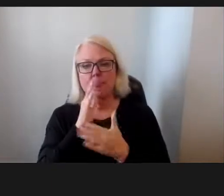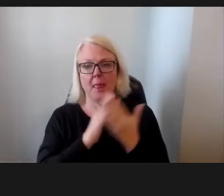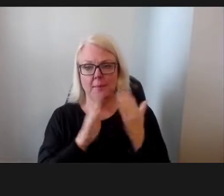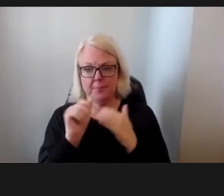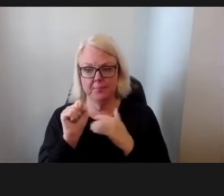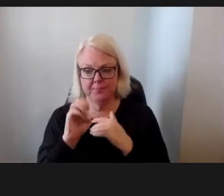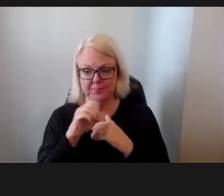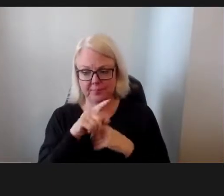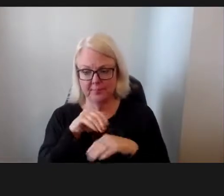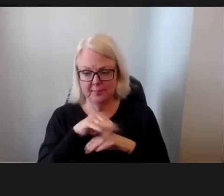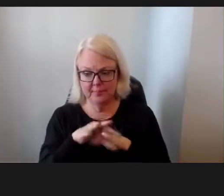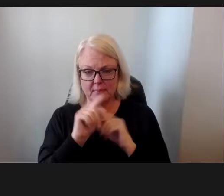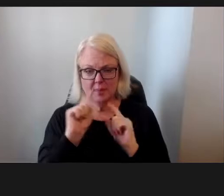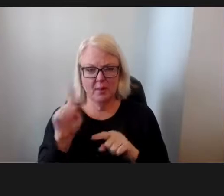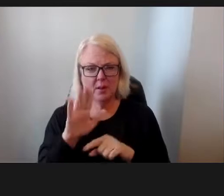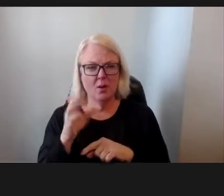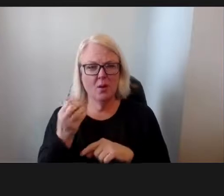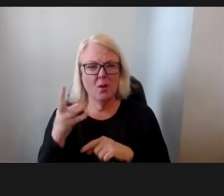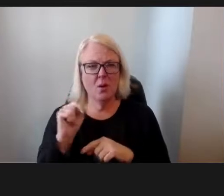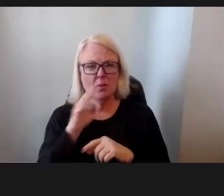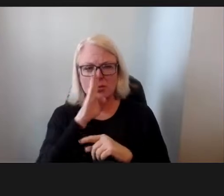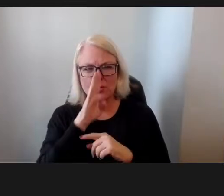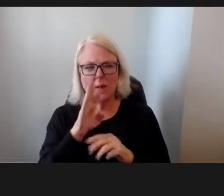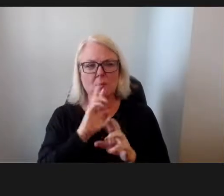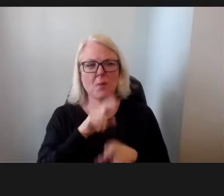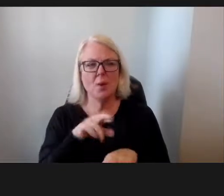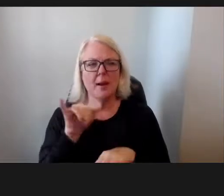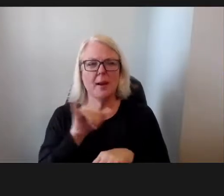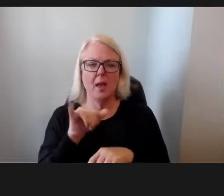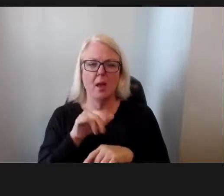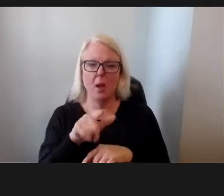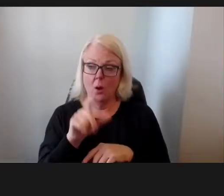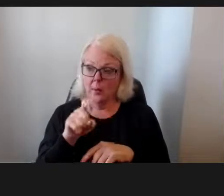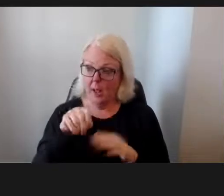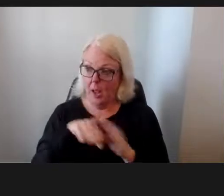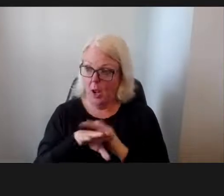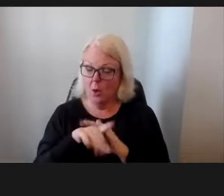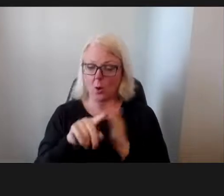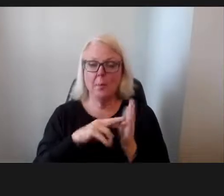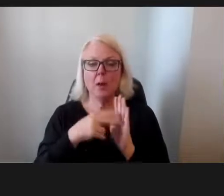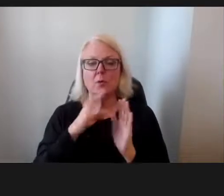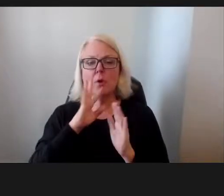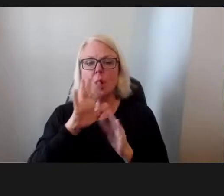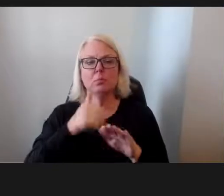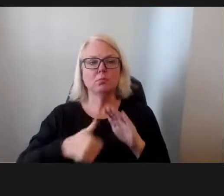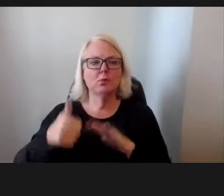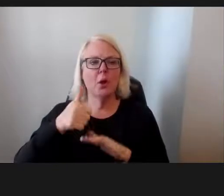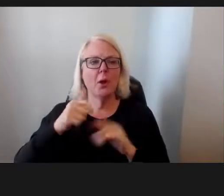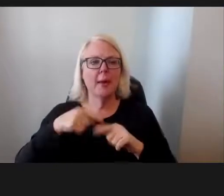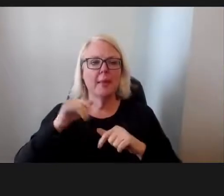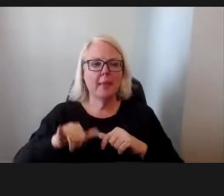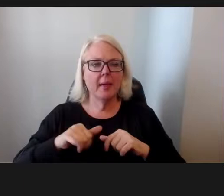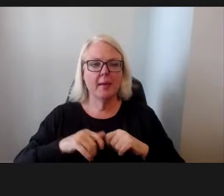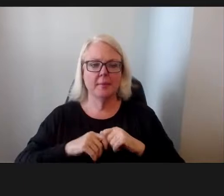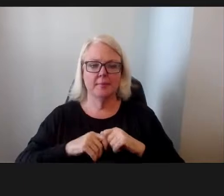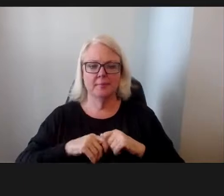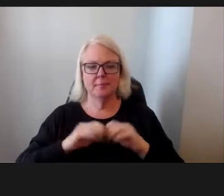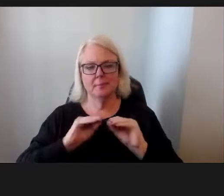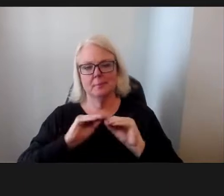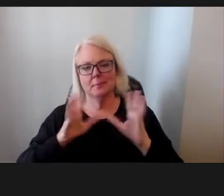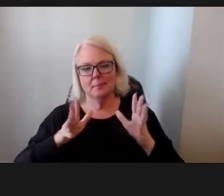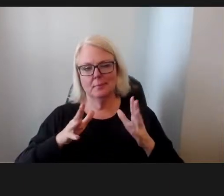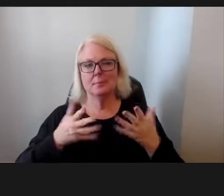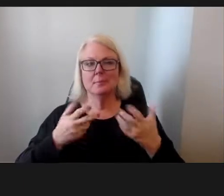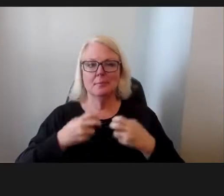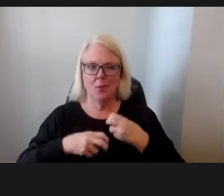they're advised to go to their own direct report. For example, oh, you need access, you should talk to your chair about that. Obviously